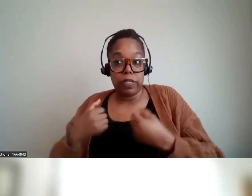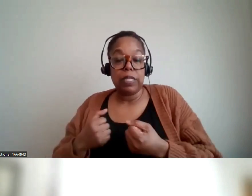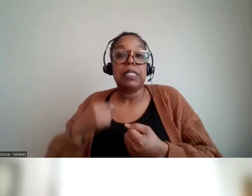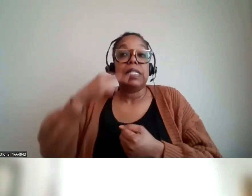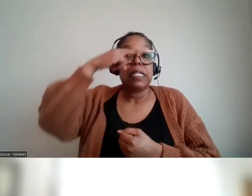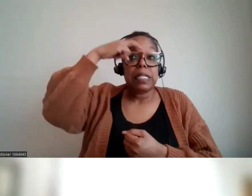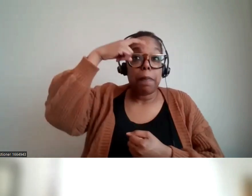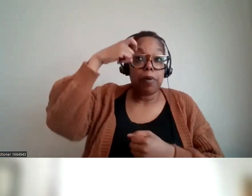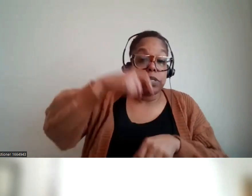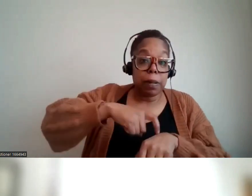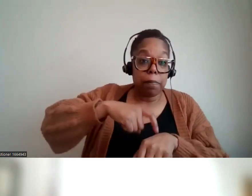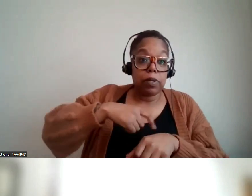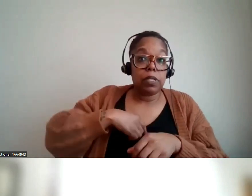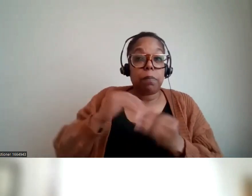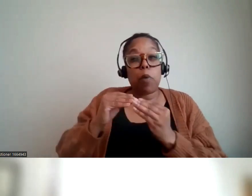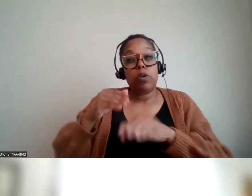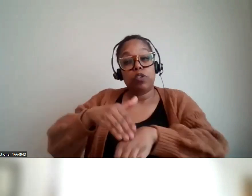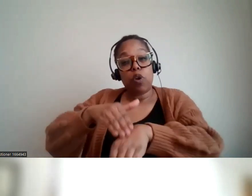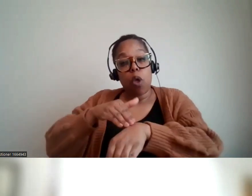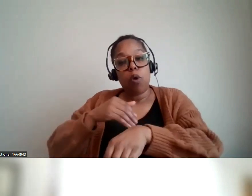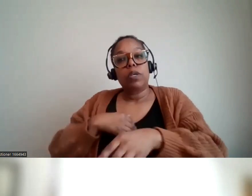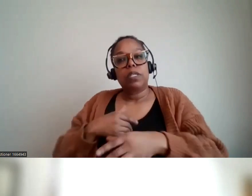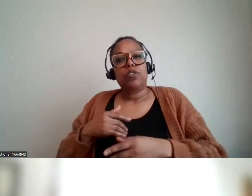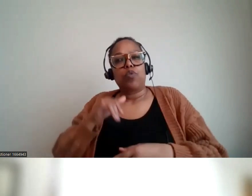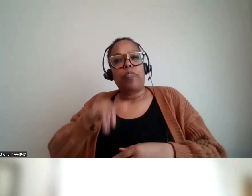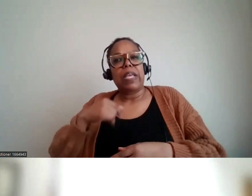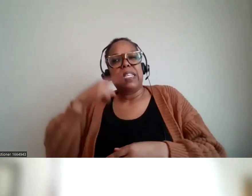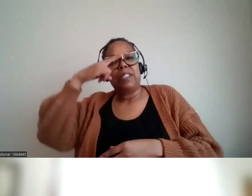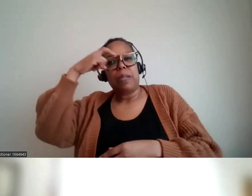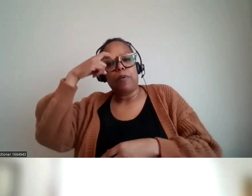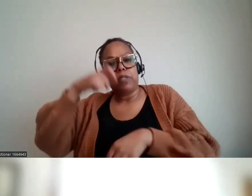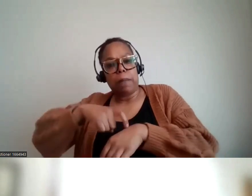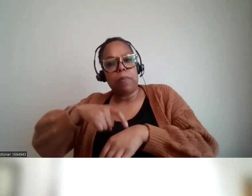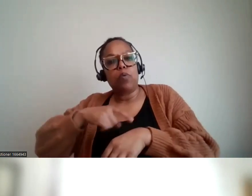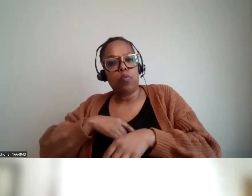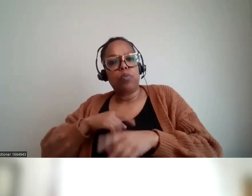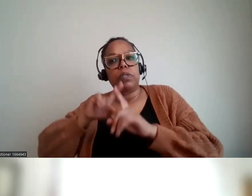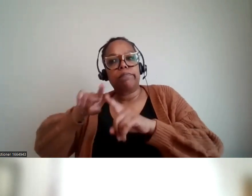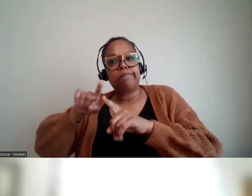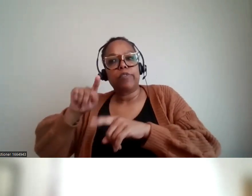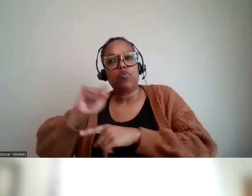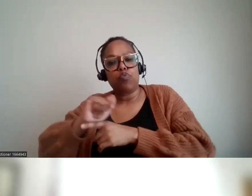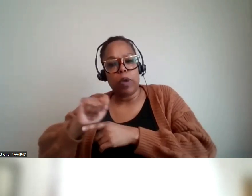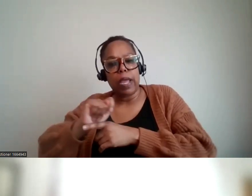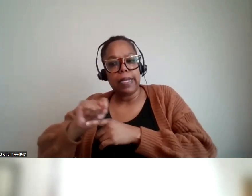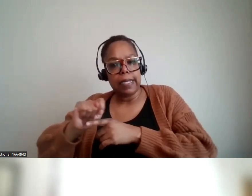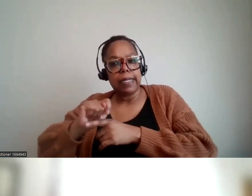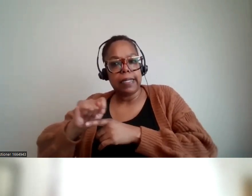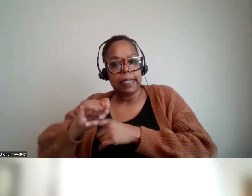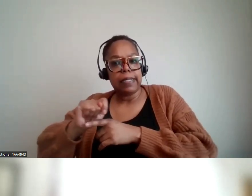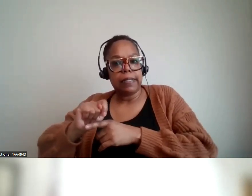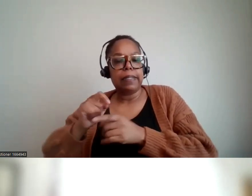us. And so we spend a good part of our time doing trainings in the summer and utilize that time to really